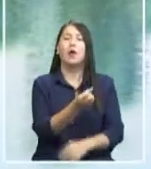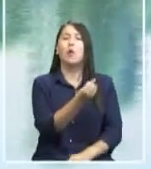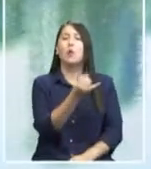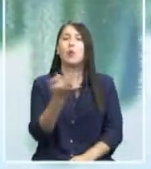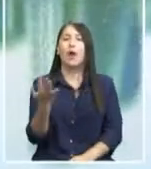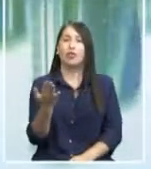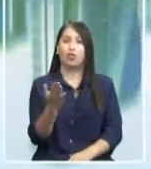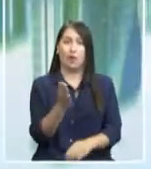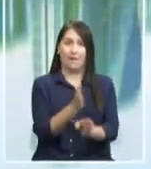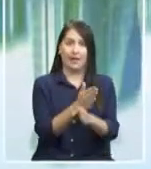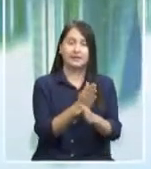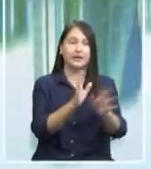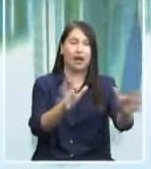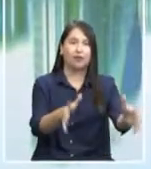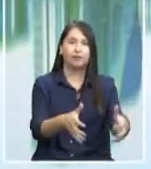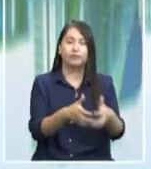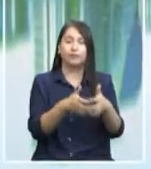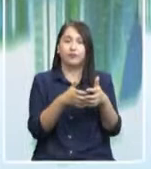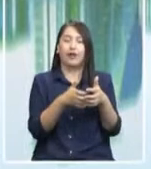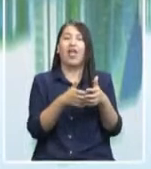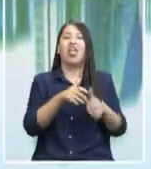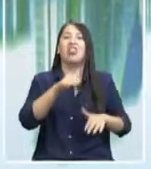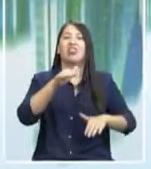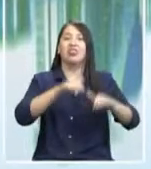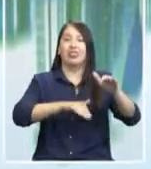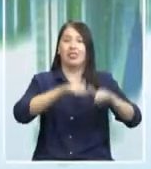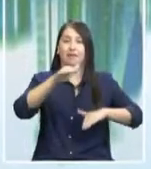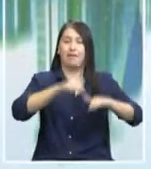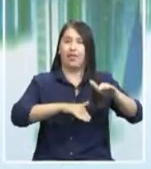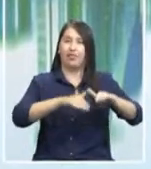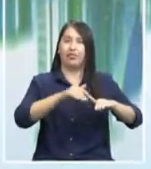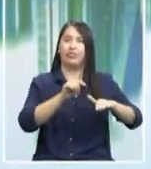incorporates of the prime production in